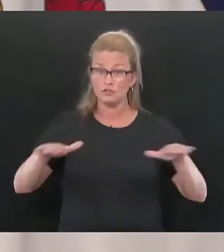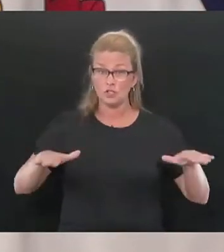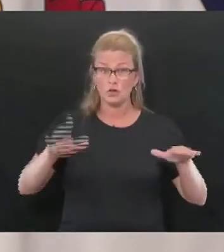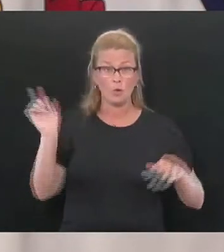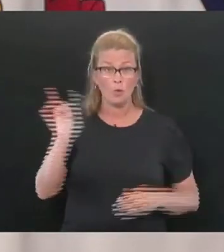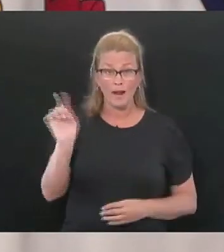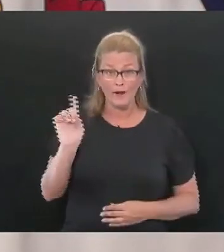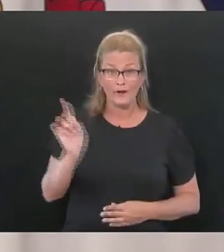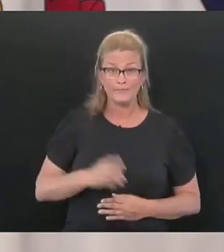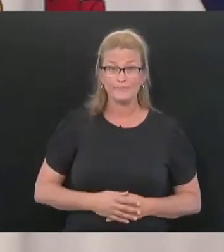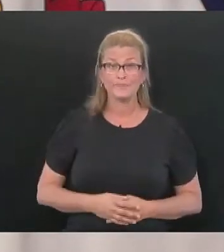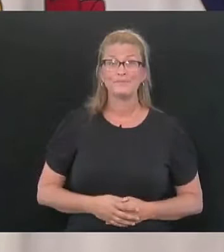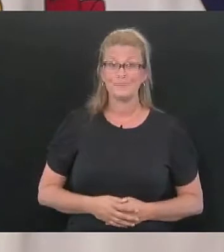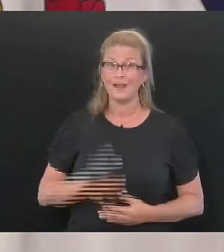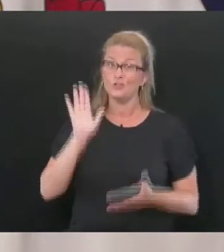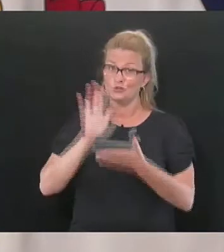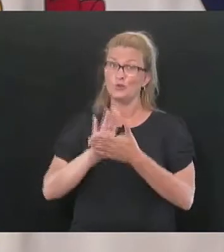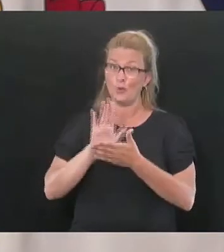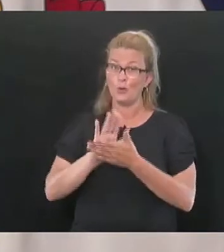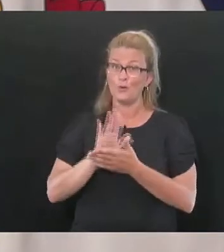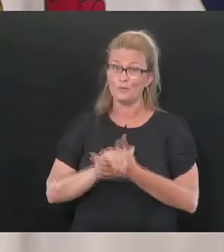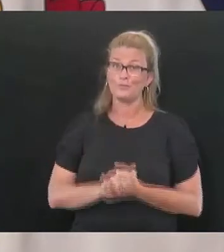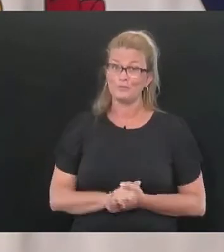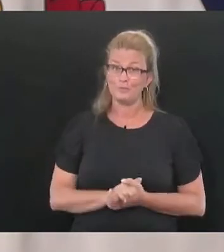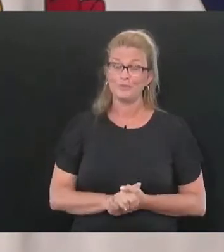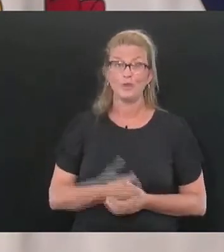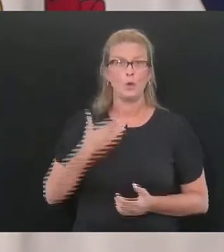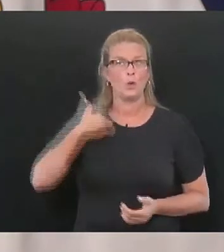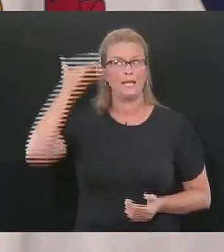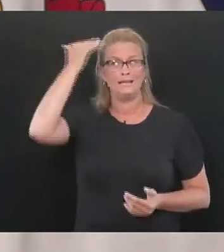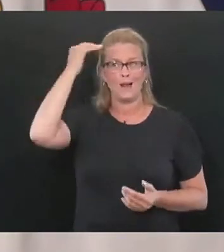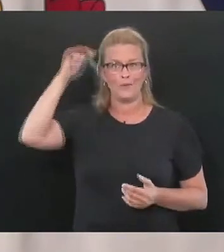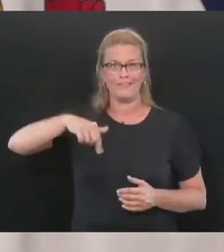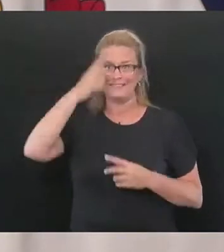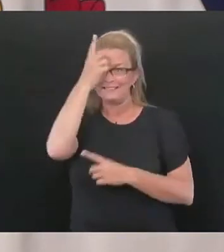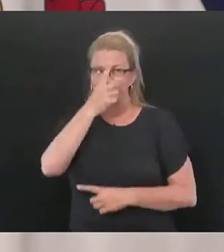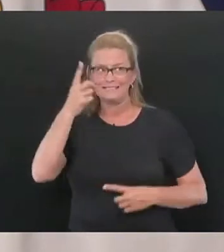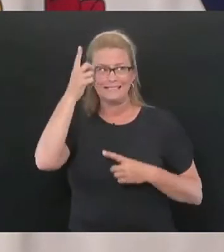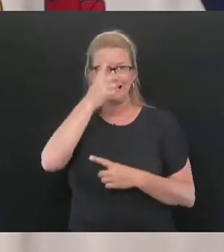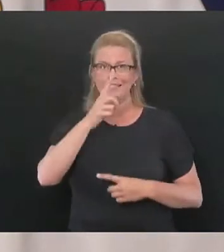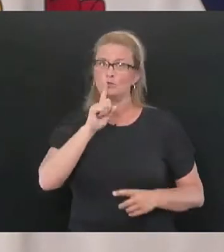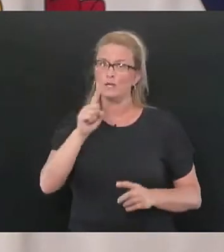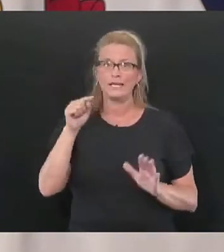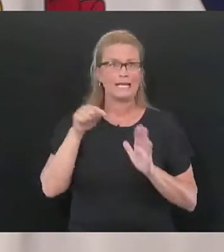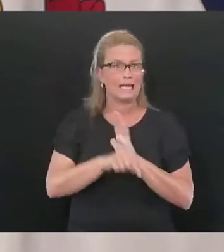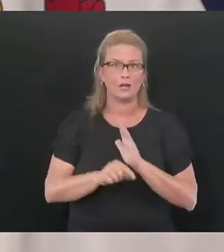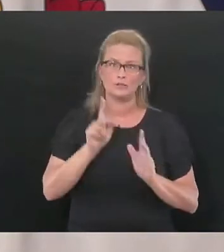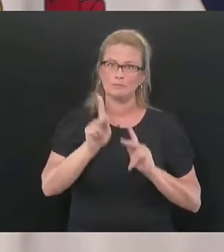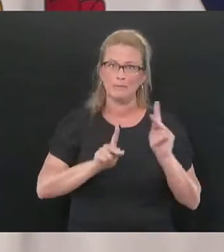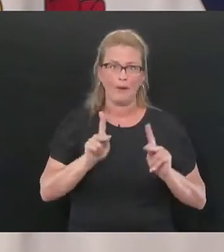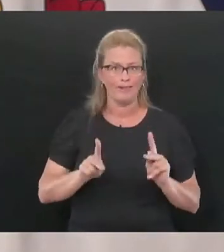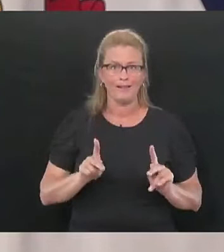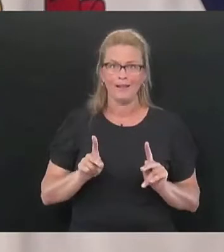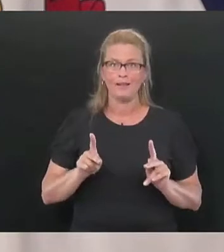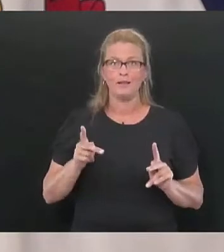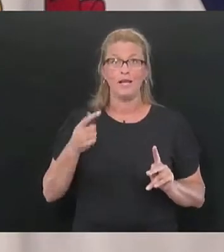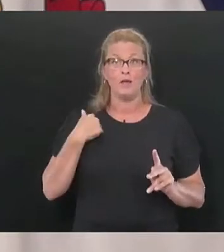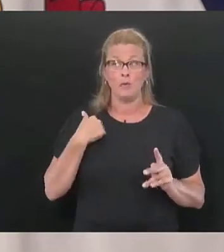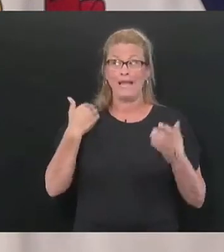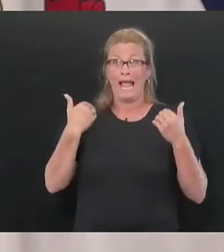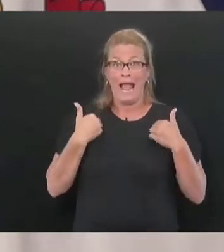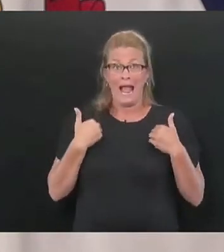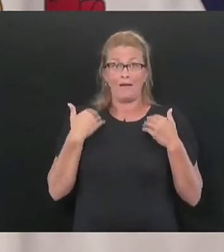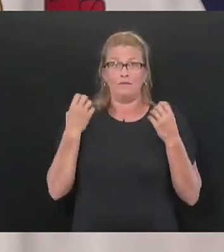risk of what we're dealing with this virus and this killer. We absolutely know that if we have a bunch of